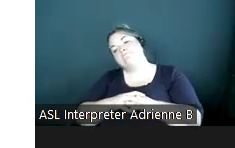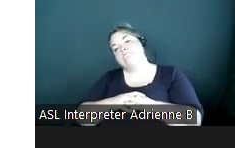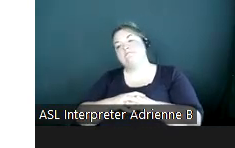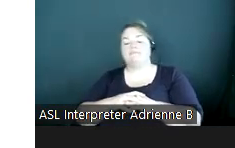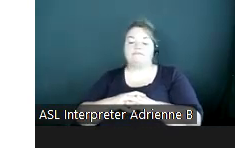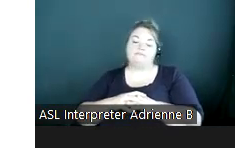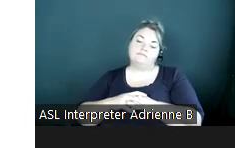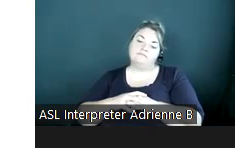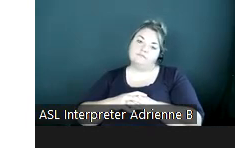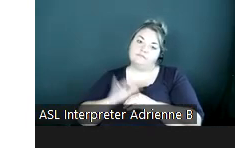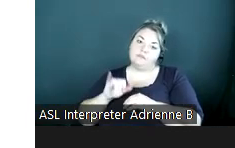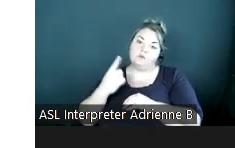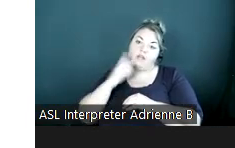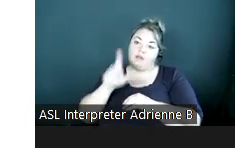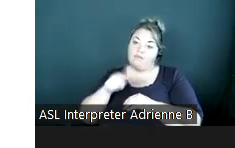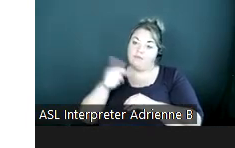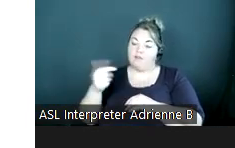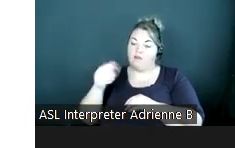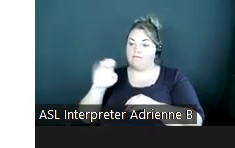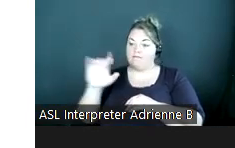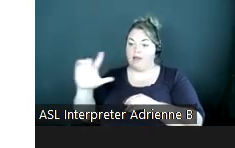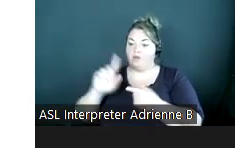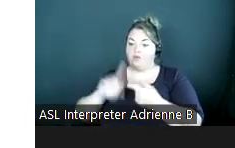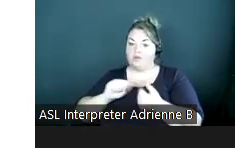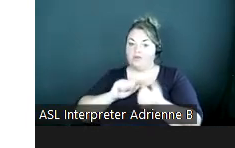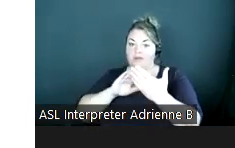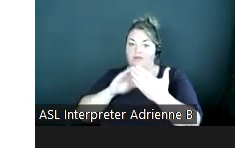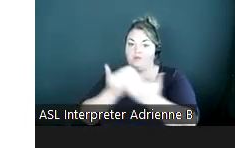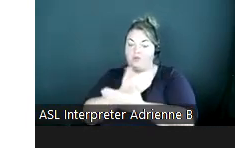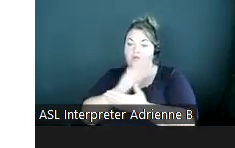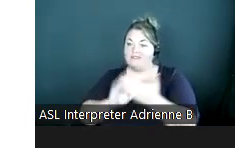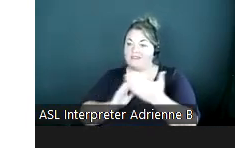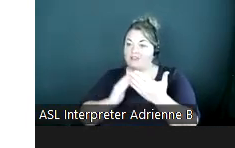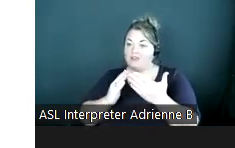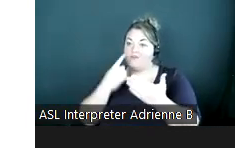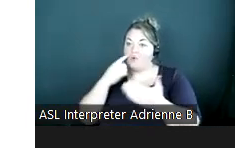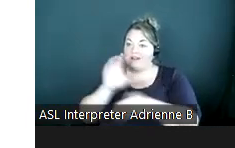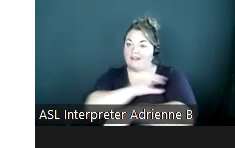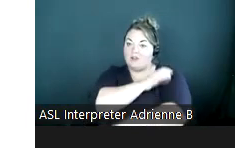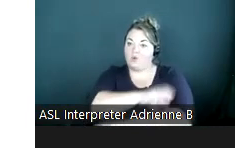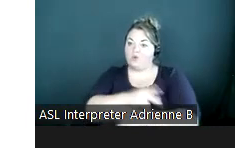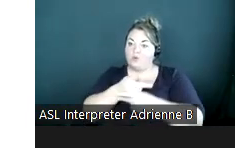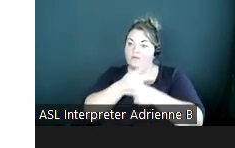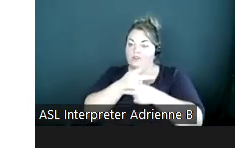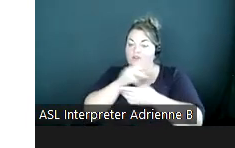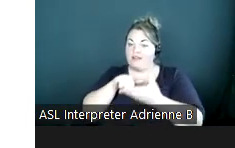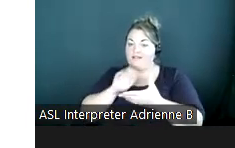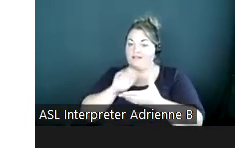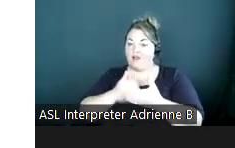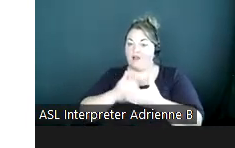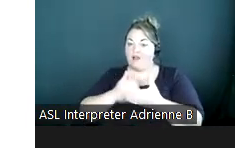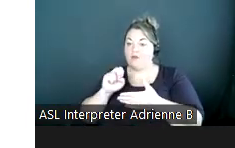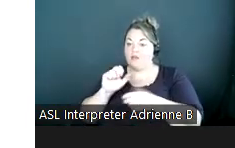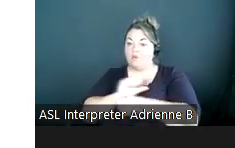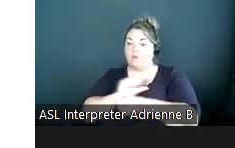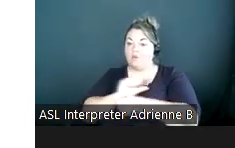And this one I will pass on over to Mel to address this new section on clinical supervision, which is our reworking